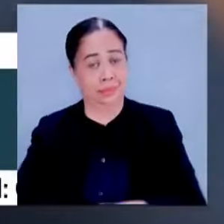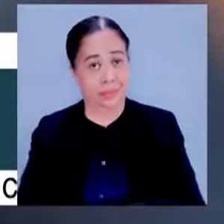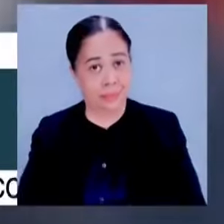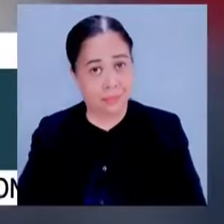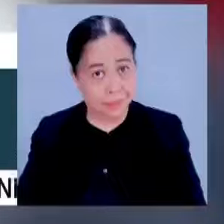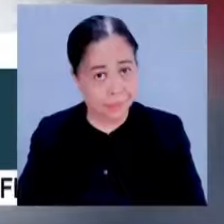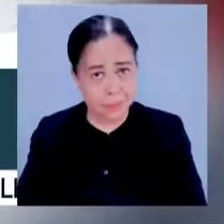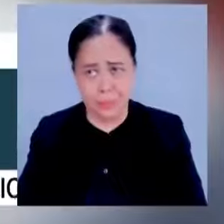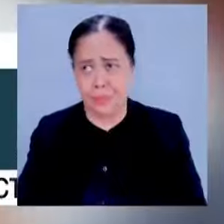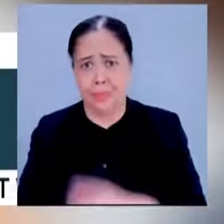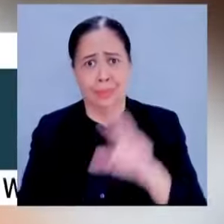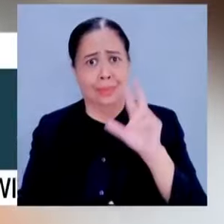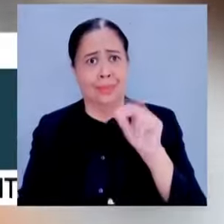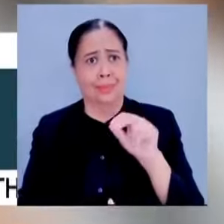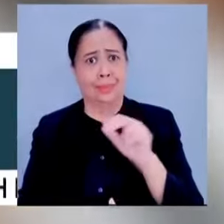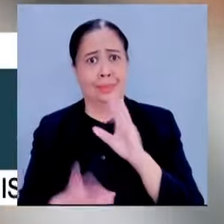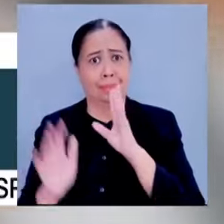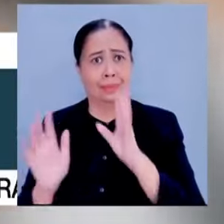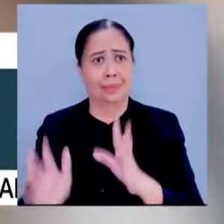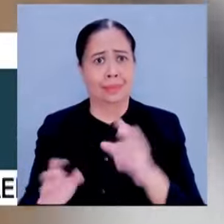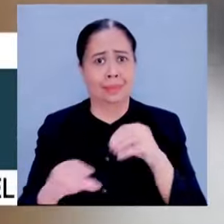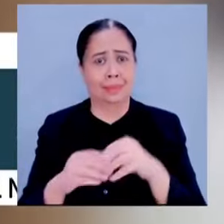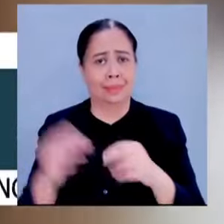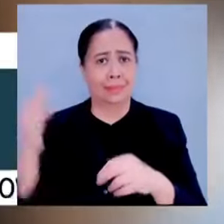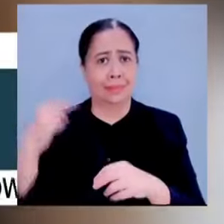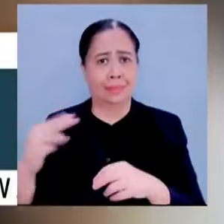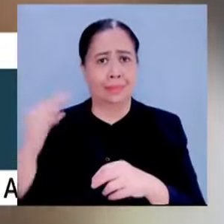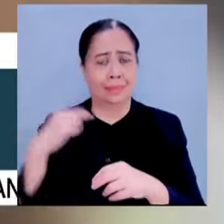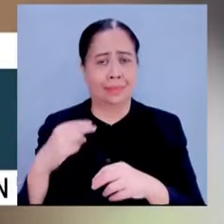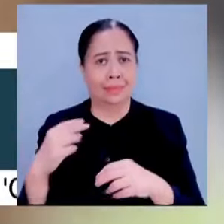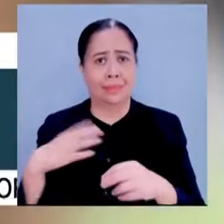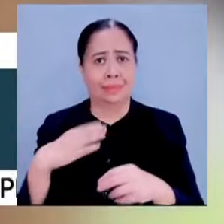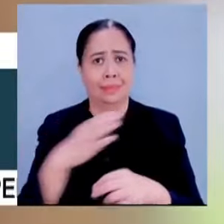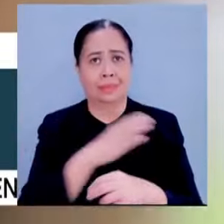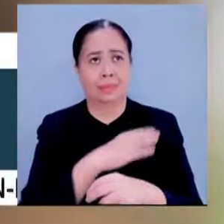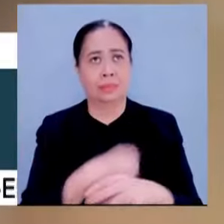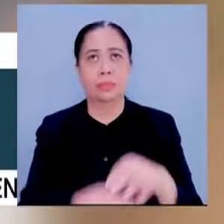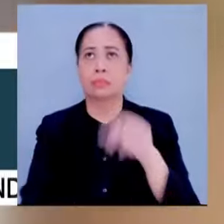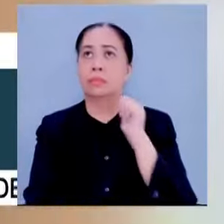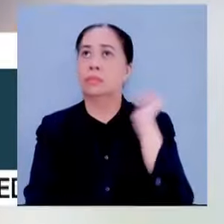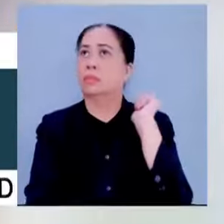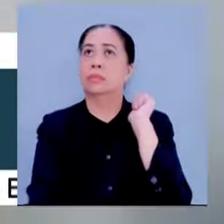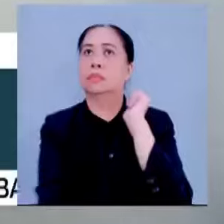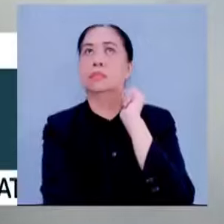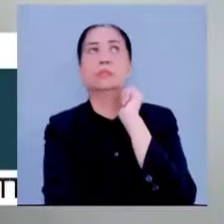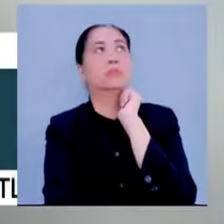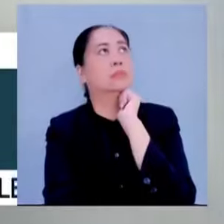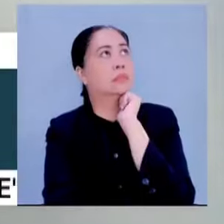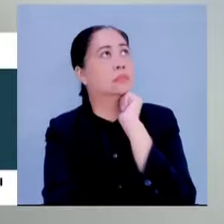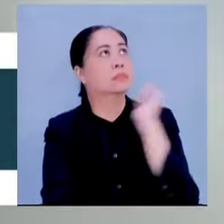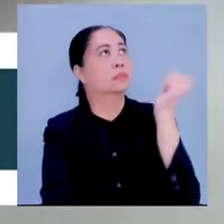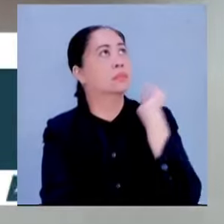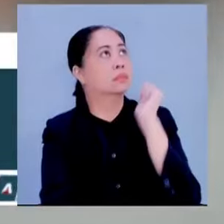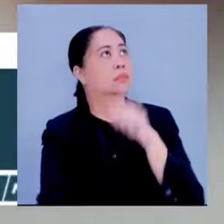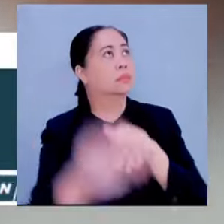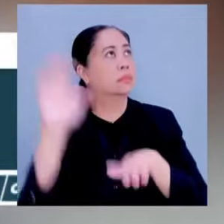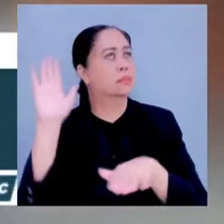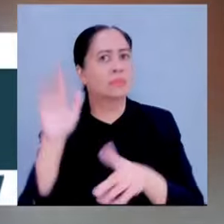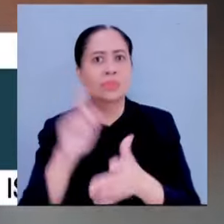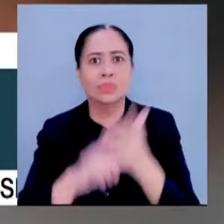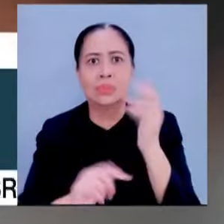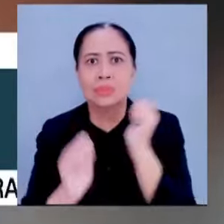No resource person, I think, in the history of Congress has ever denied or refused to take an oath. What does it